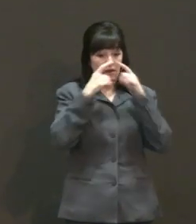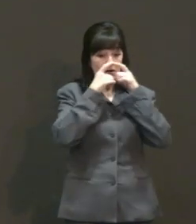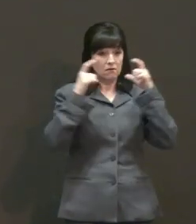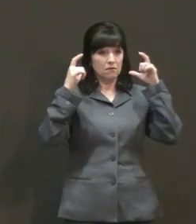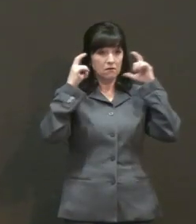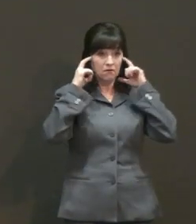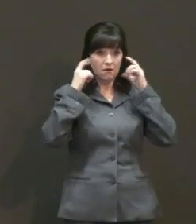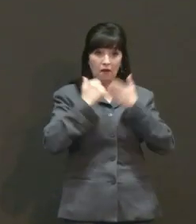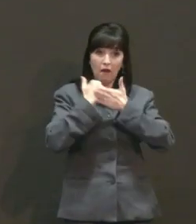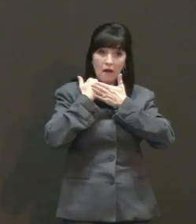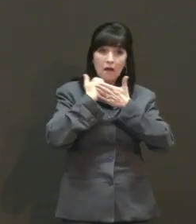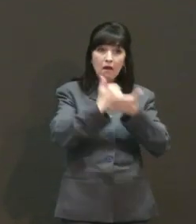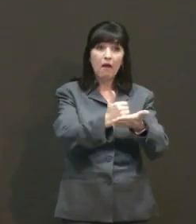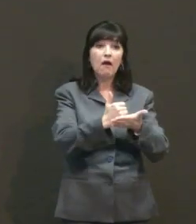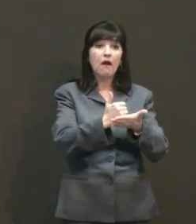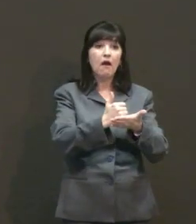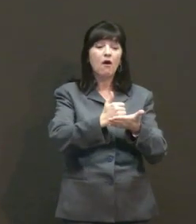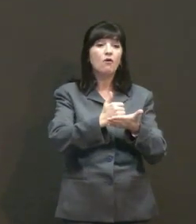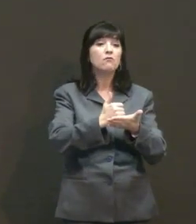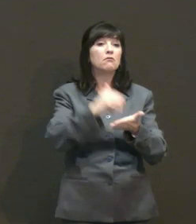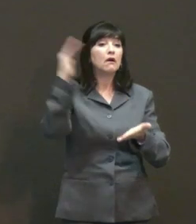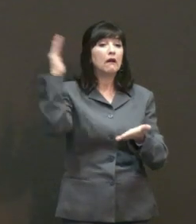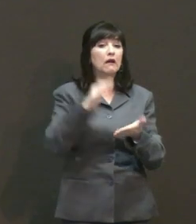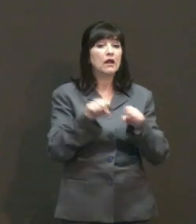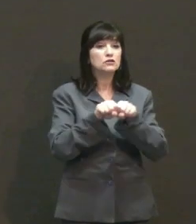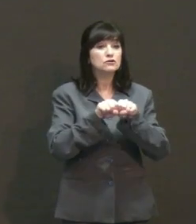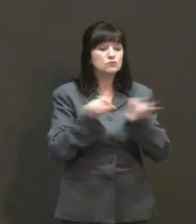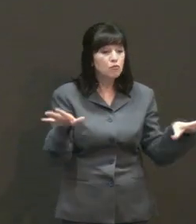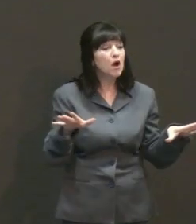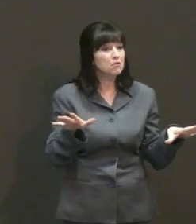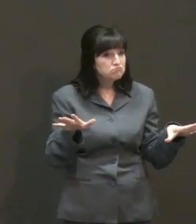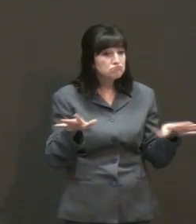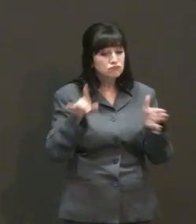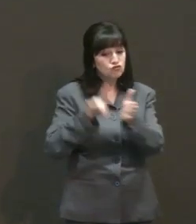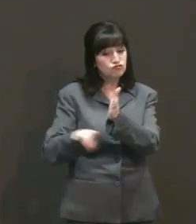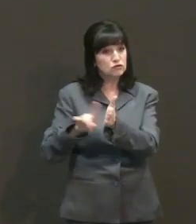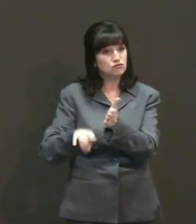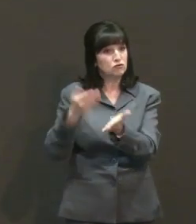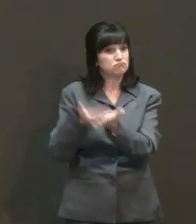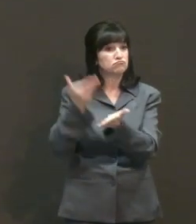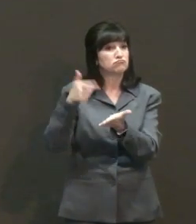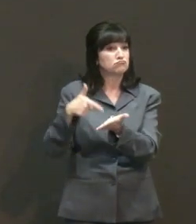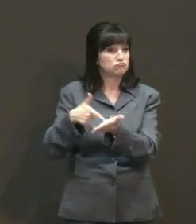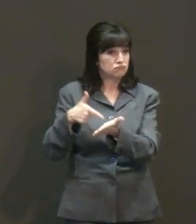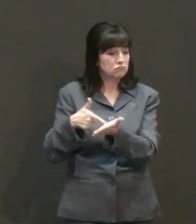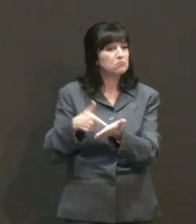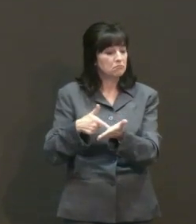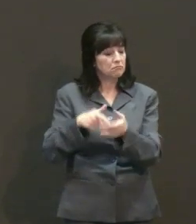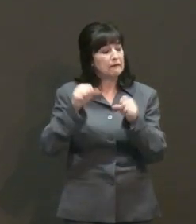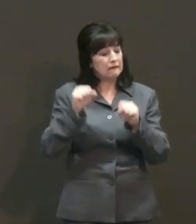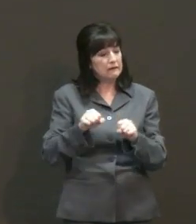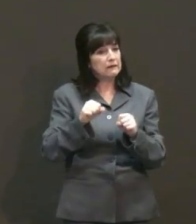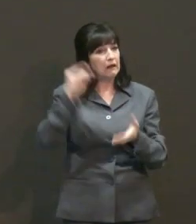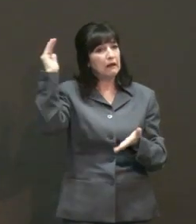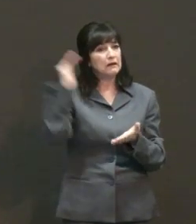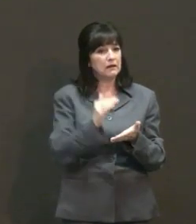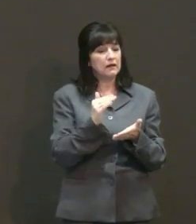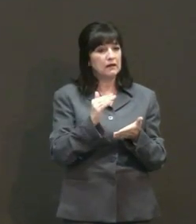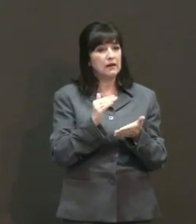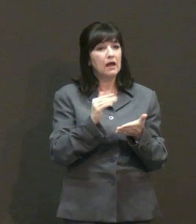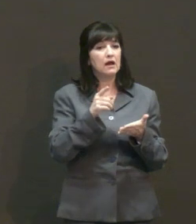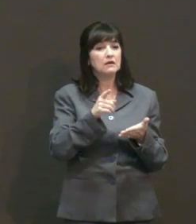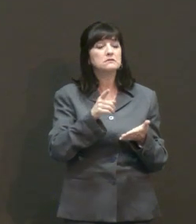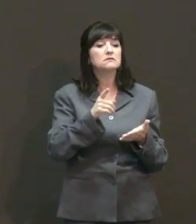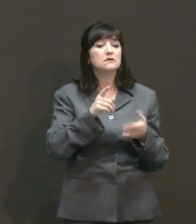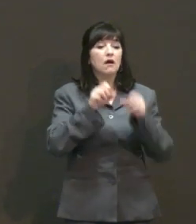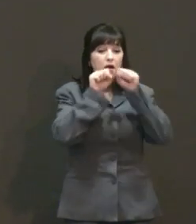reduce disease transmission. It can reduce the release of infectious particles into the air. So